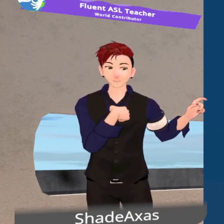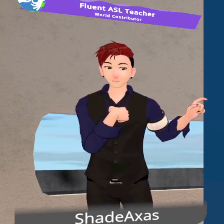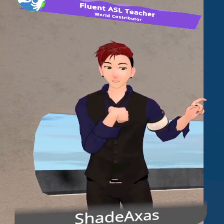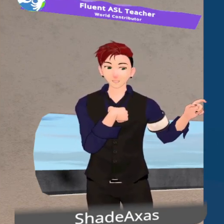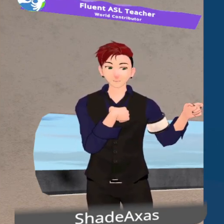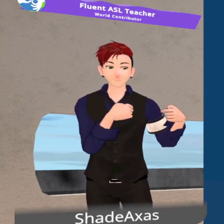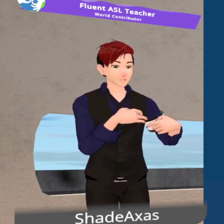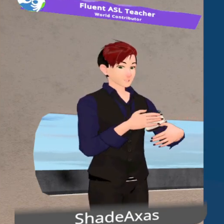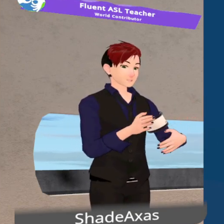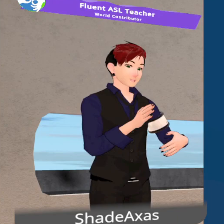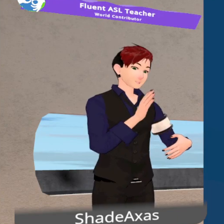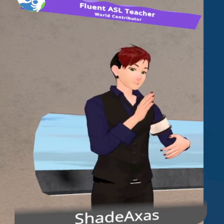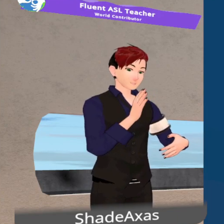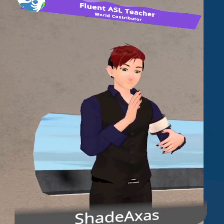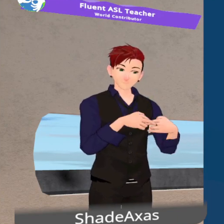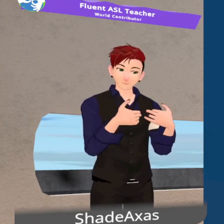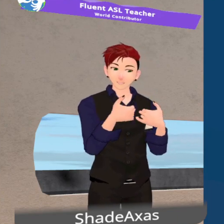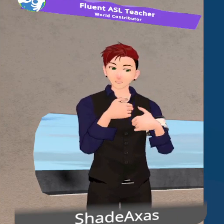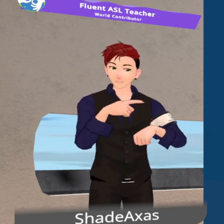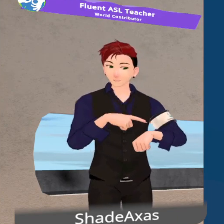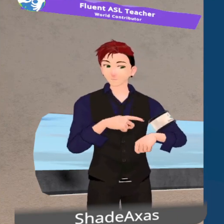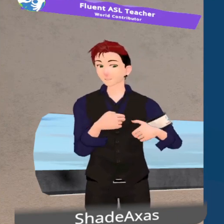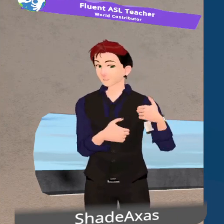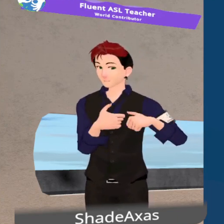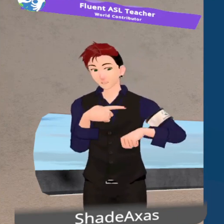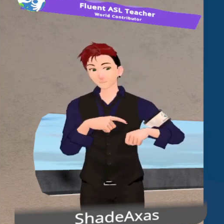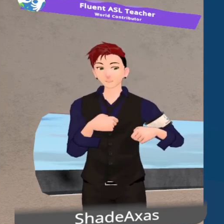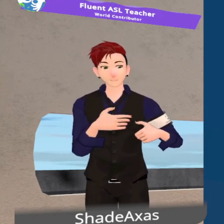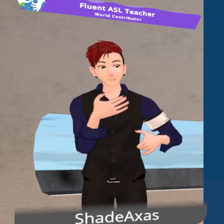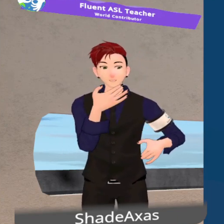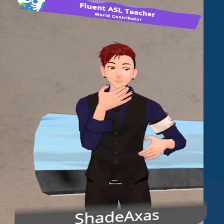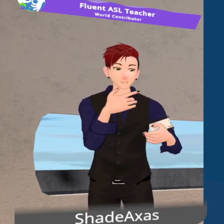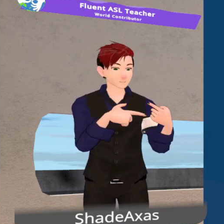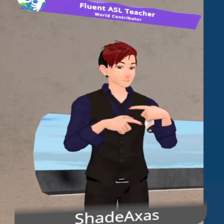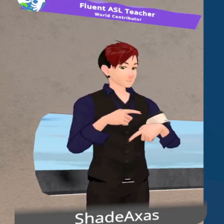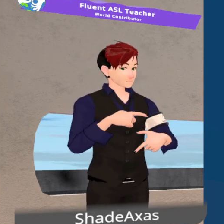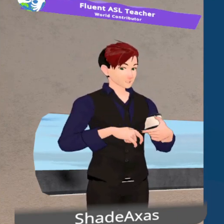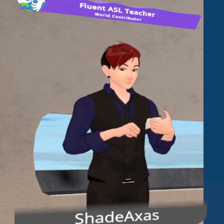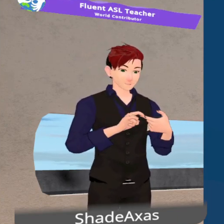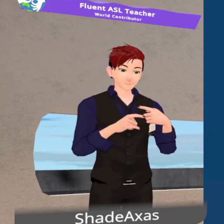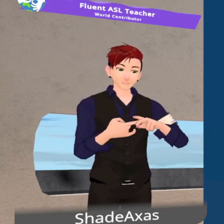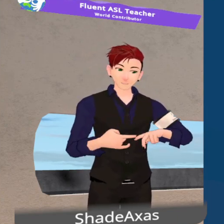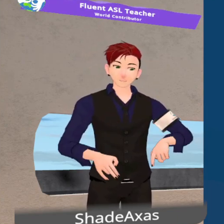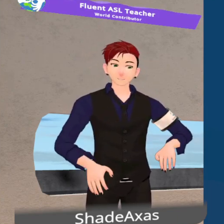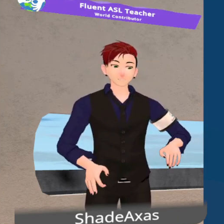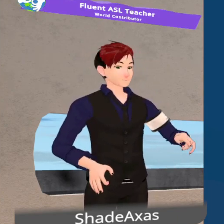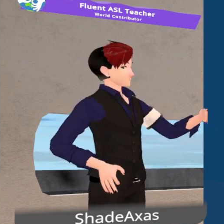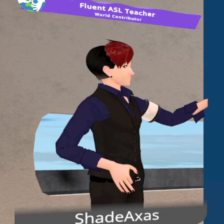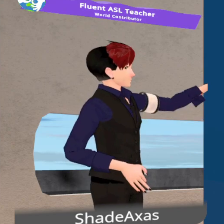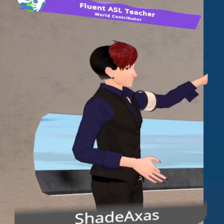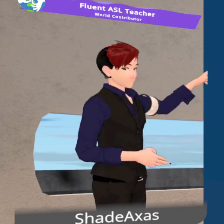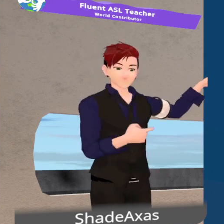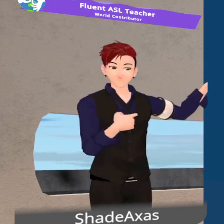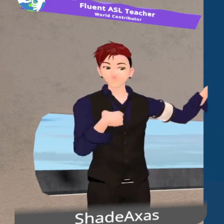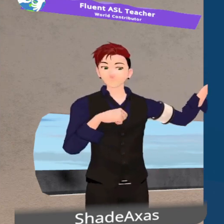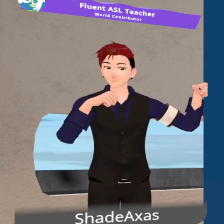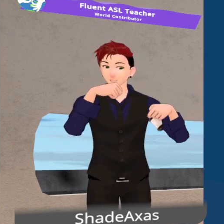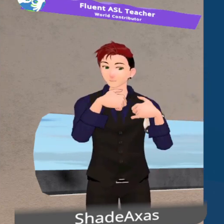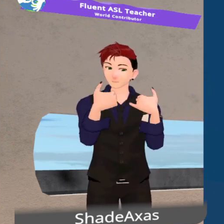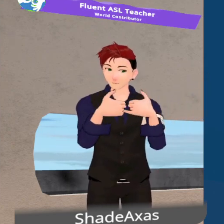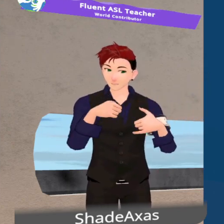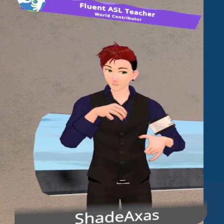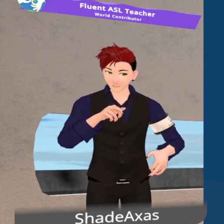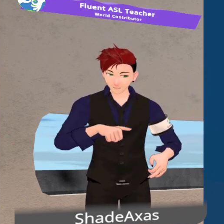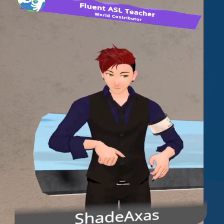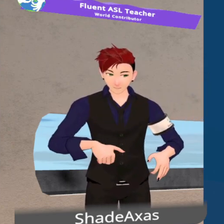typically turn my mic off. I don't like to actually talk in game a lot of times. Most of the time, I just prefer to sign with my friends. So